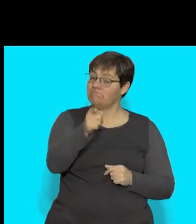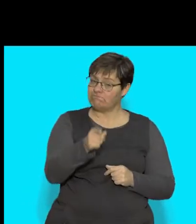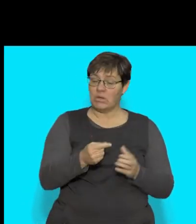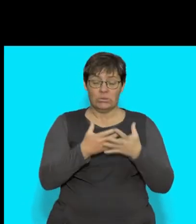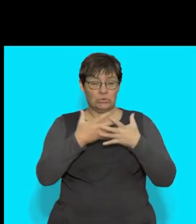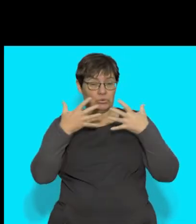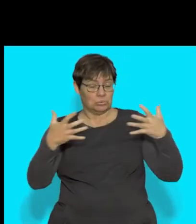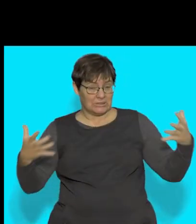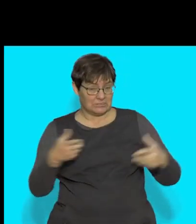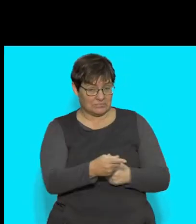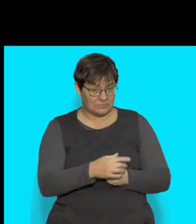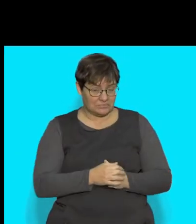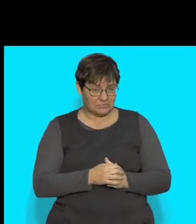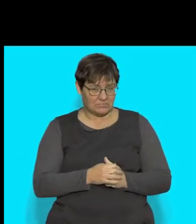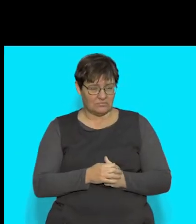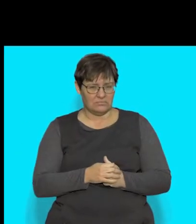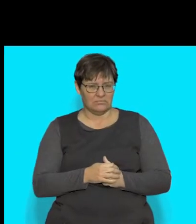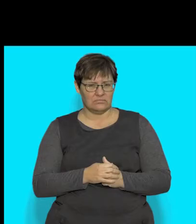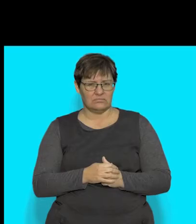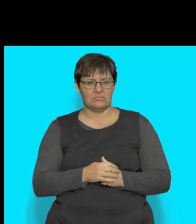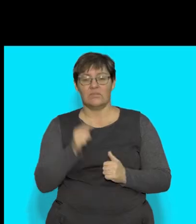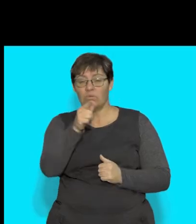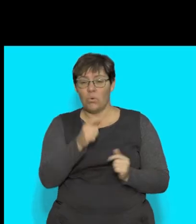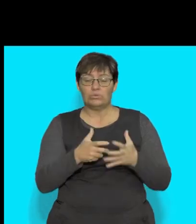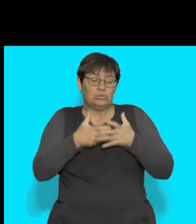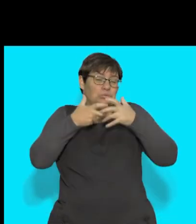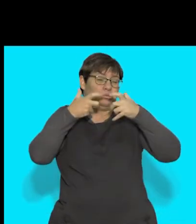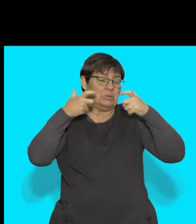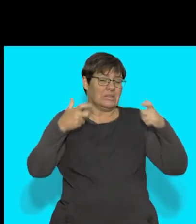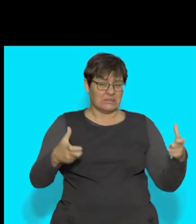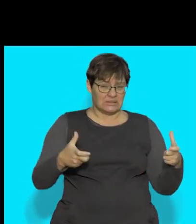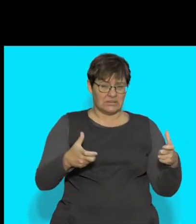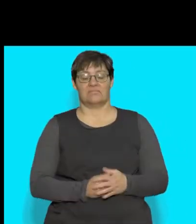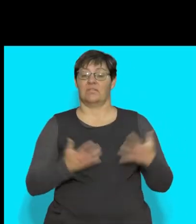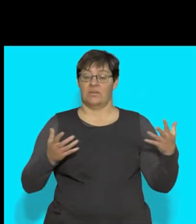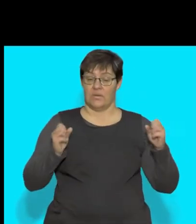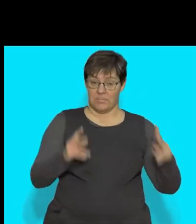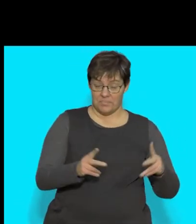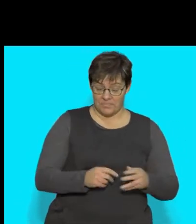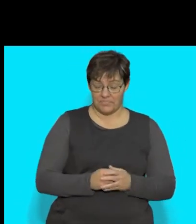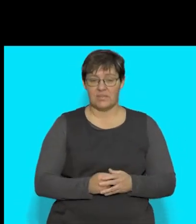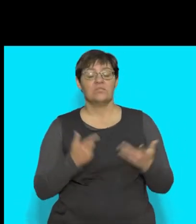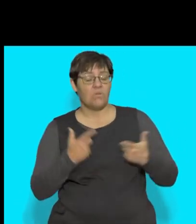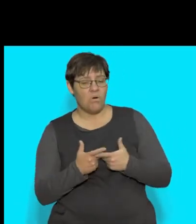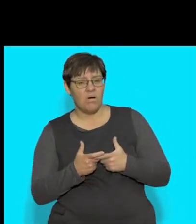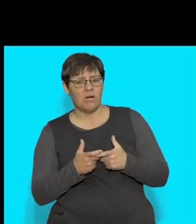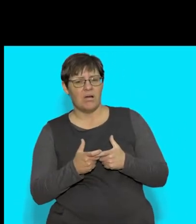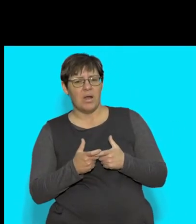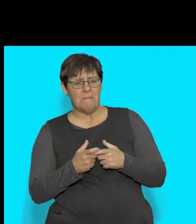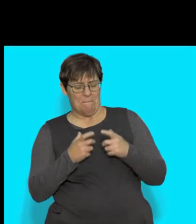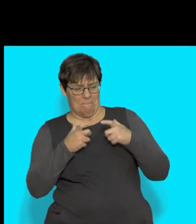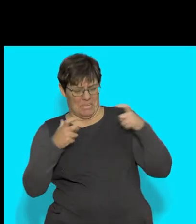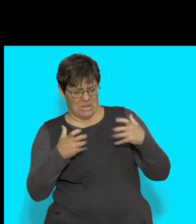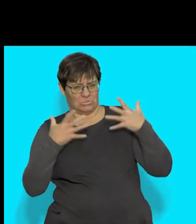Things that are too big. If you are too big, you cannot go